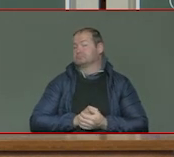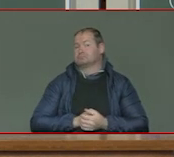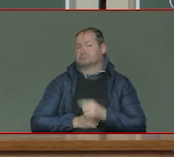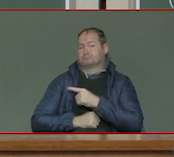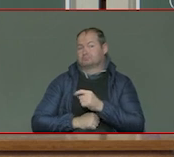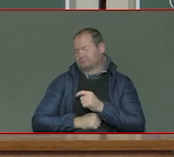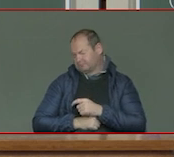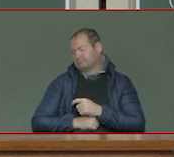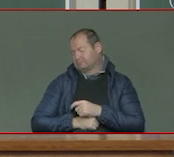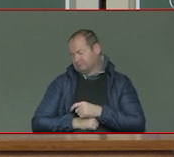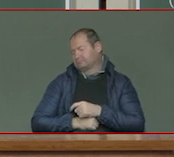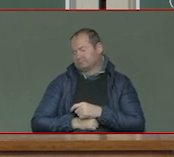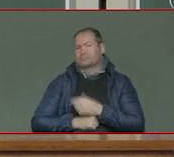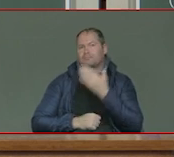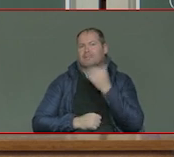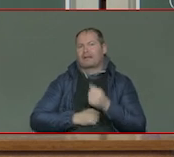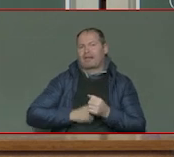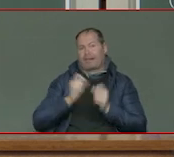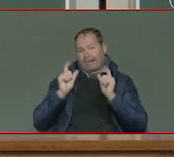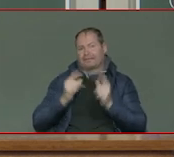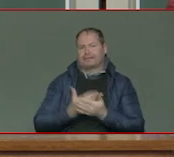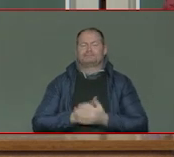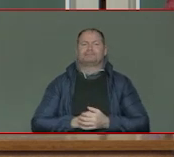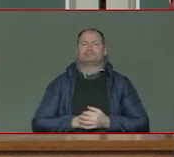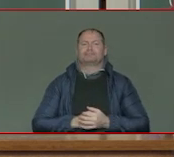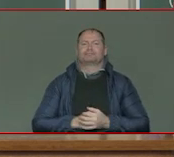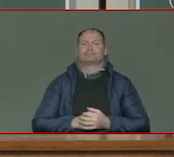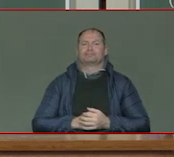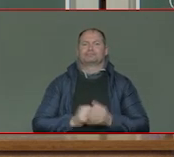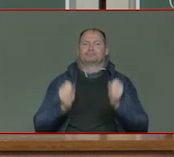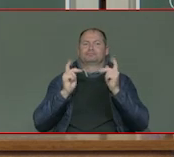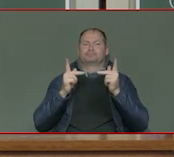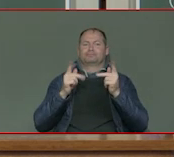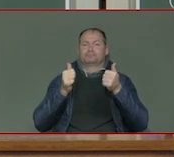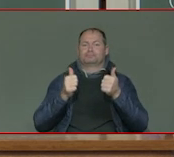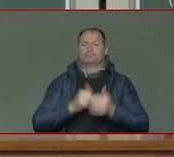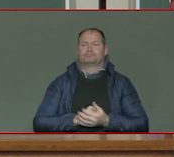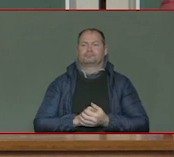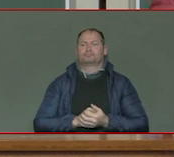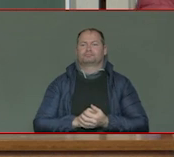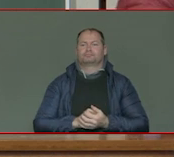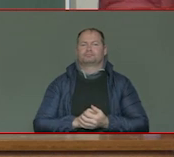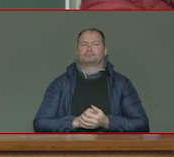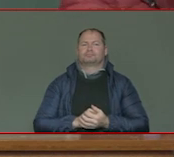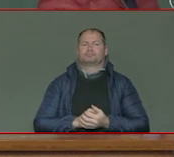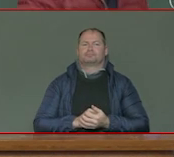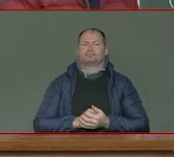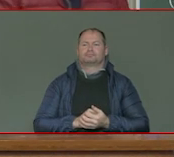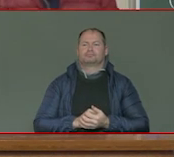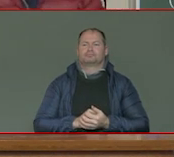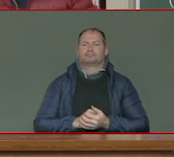a good sleep. Right, people, have you got that? Are you with me? Right.